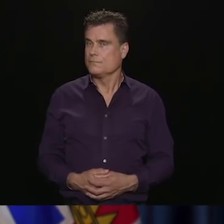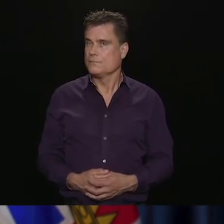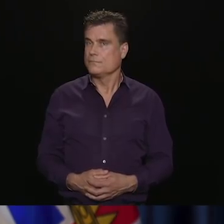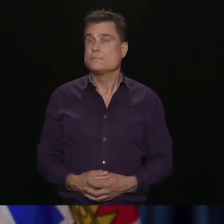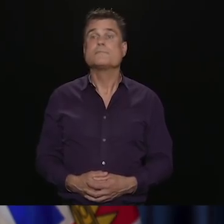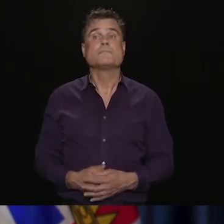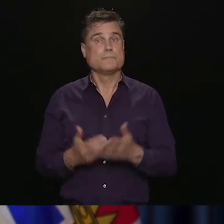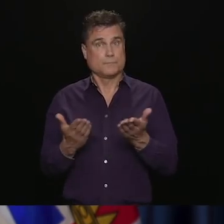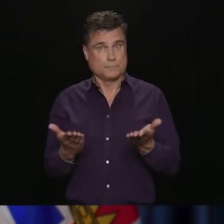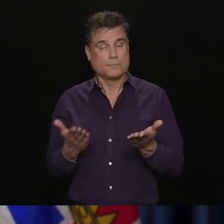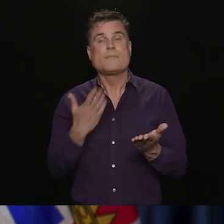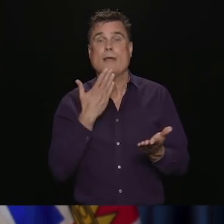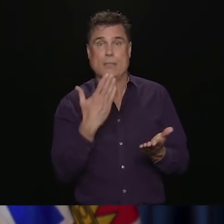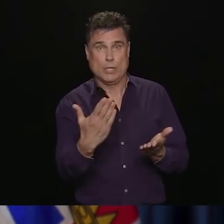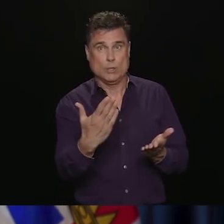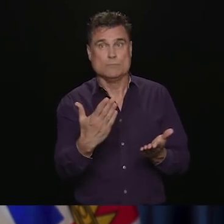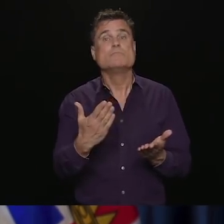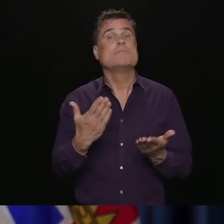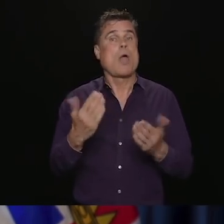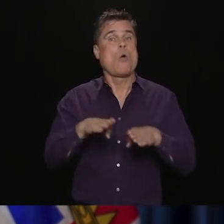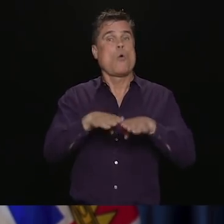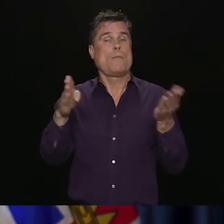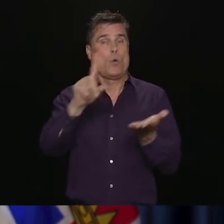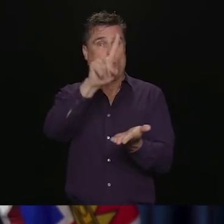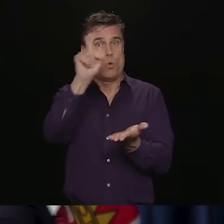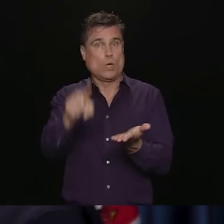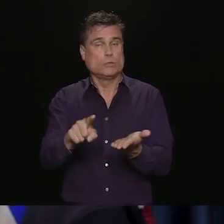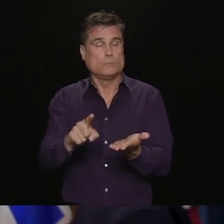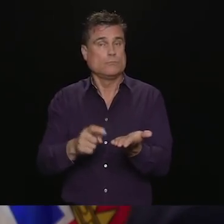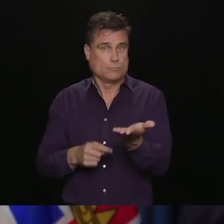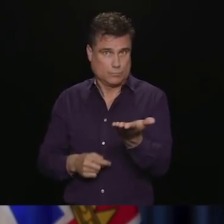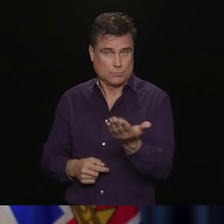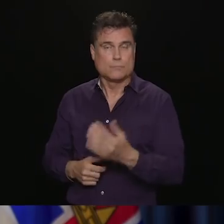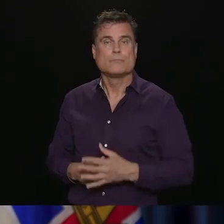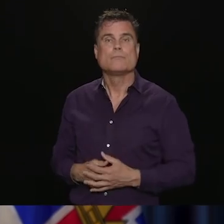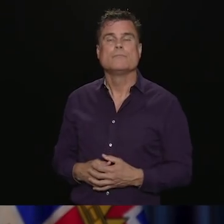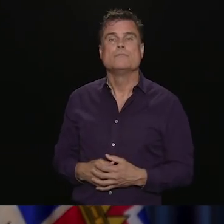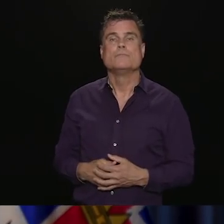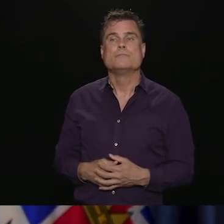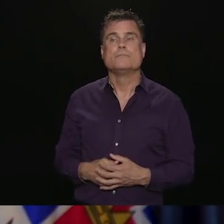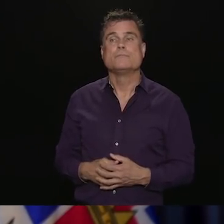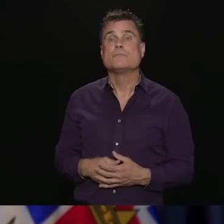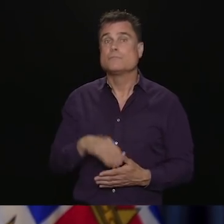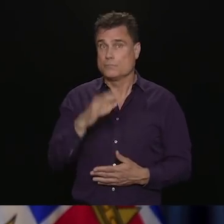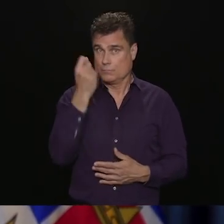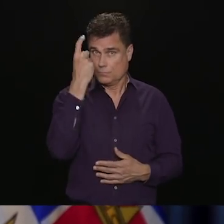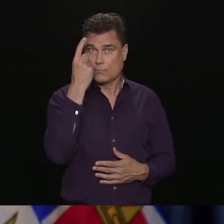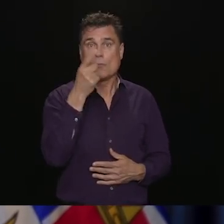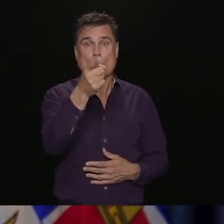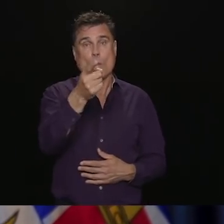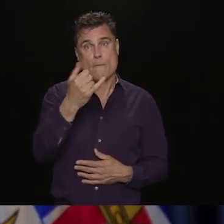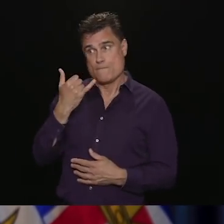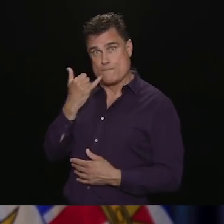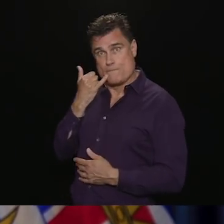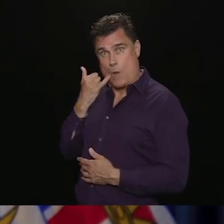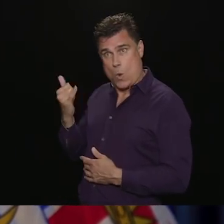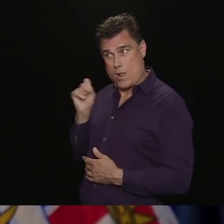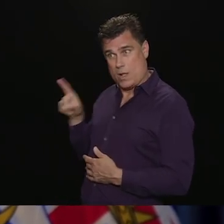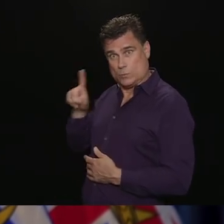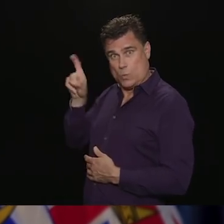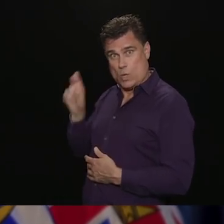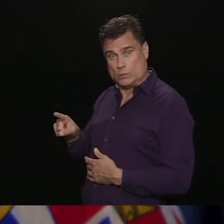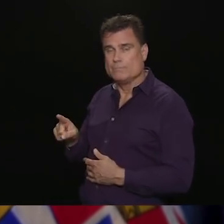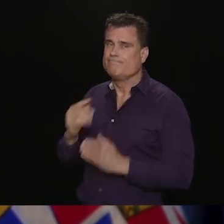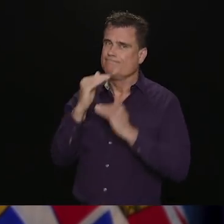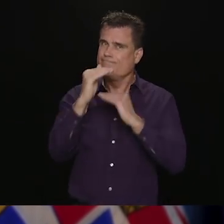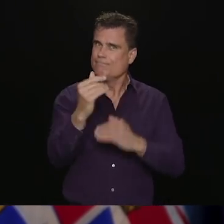Thank you very much. We're happy to take your questions. As a reminder to everybody on the phone, please press star 1 to enter the queue. You are limited